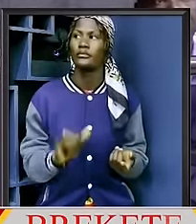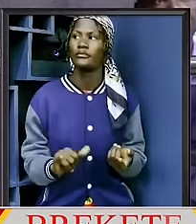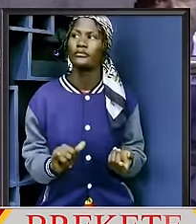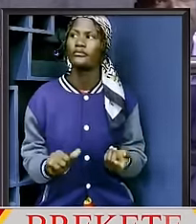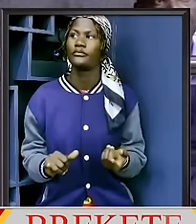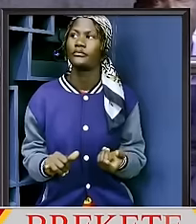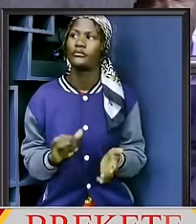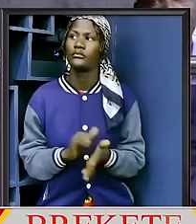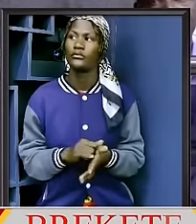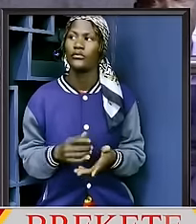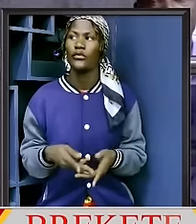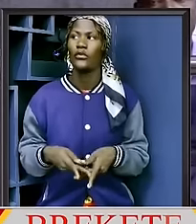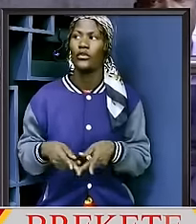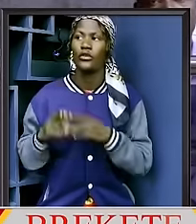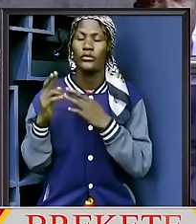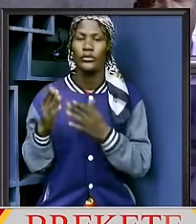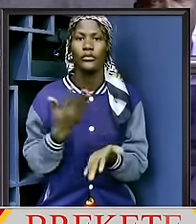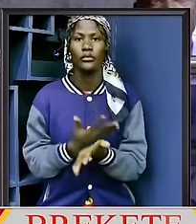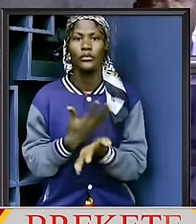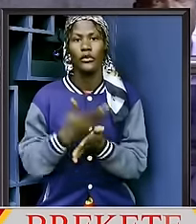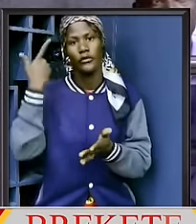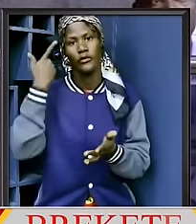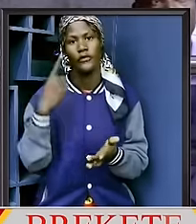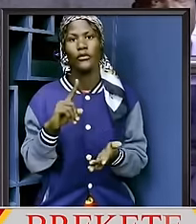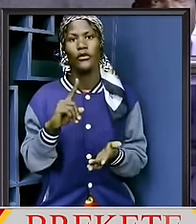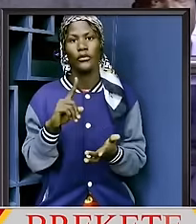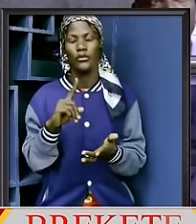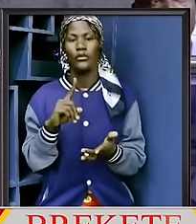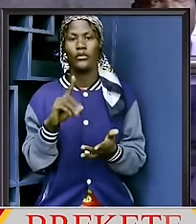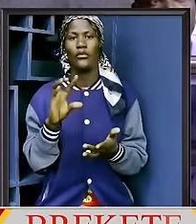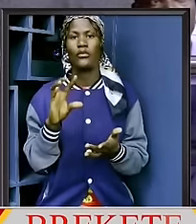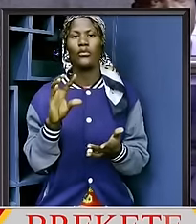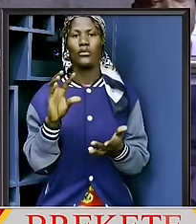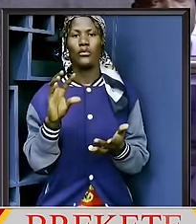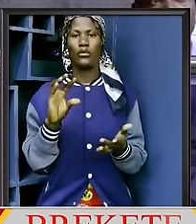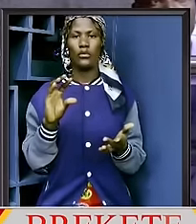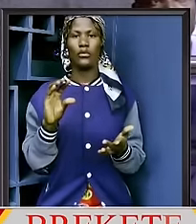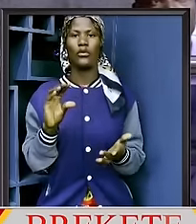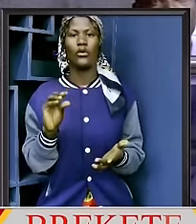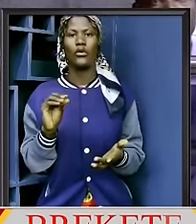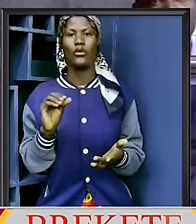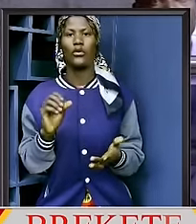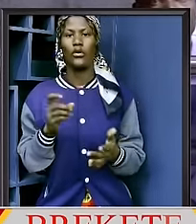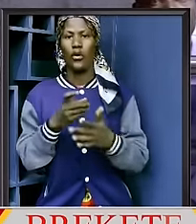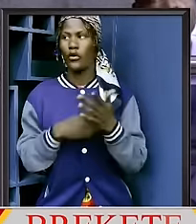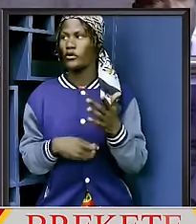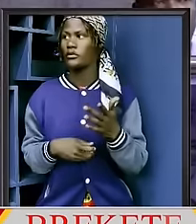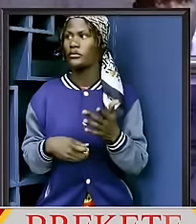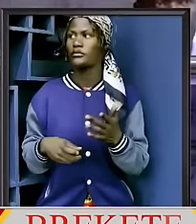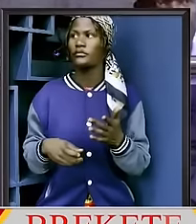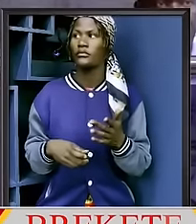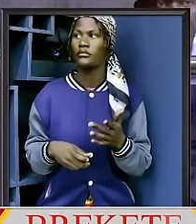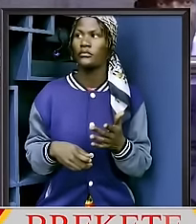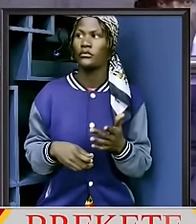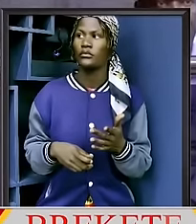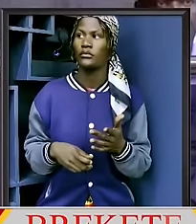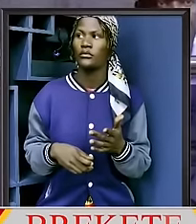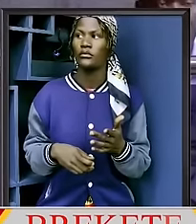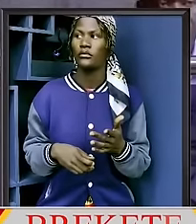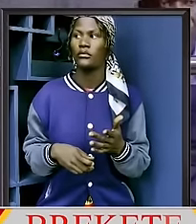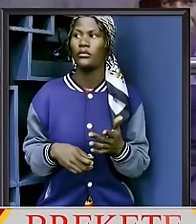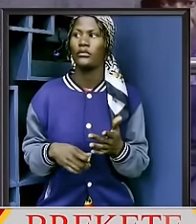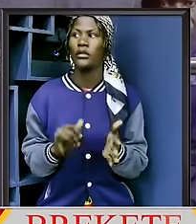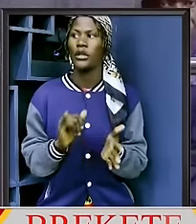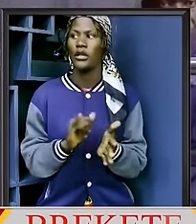from customer directly. Send it to company's account. Now the instruction where company give you.